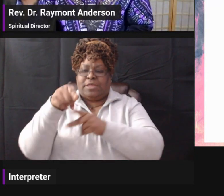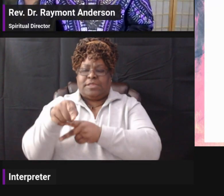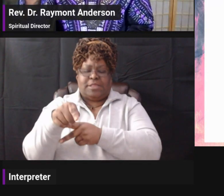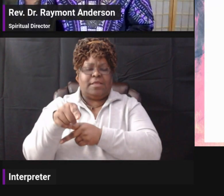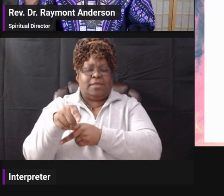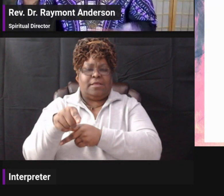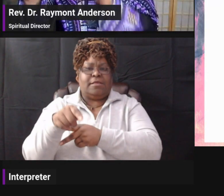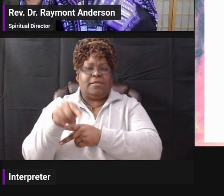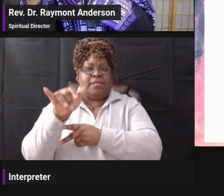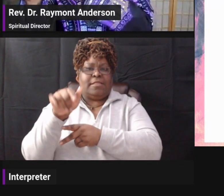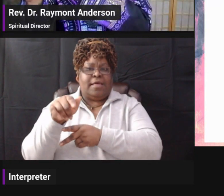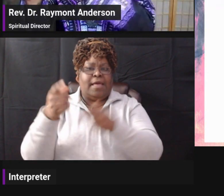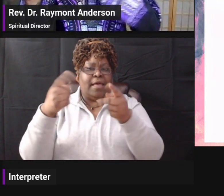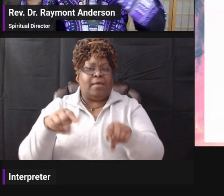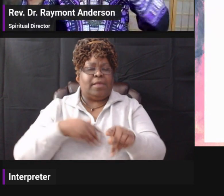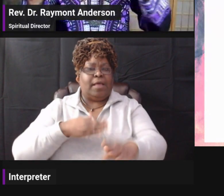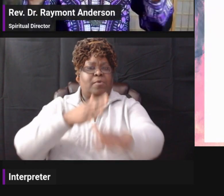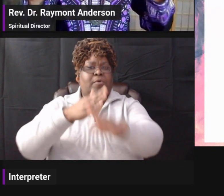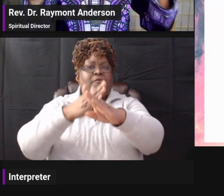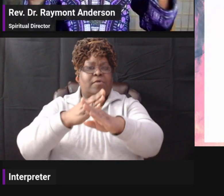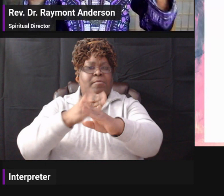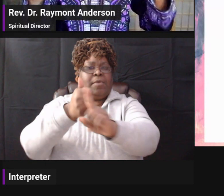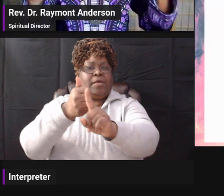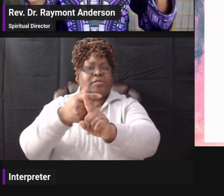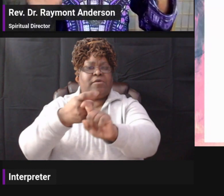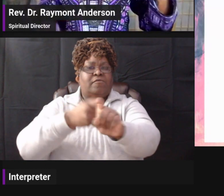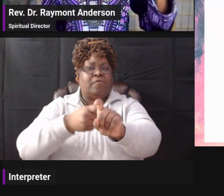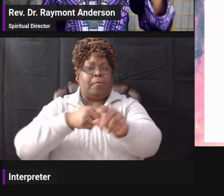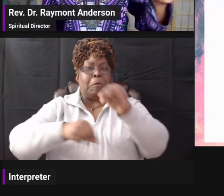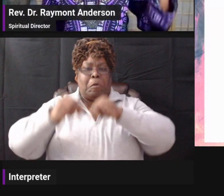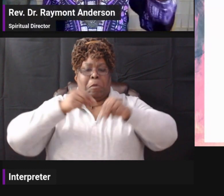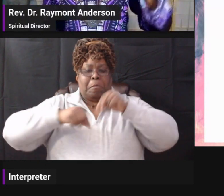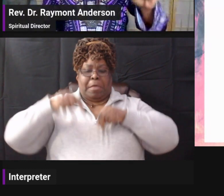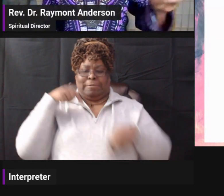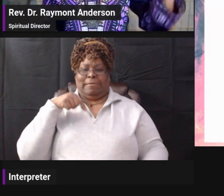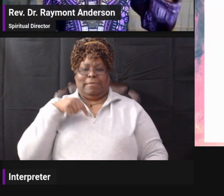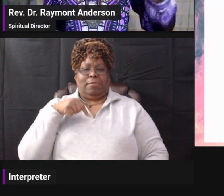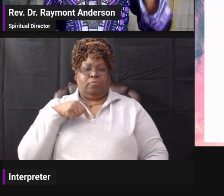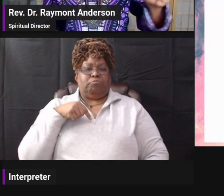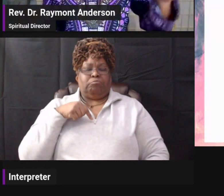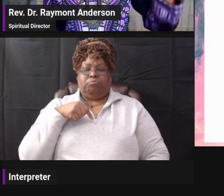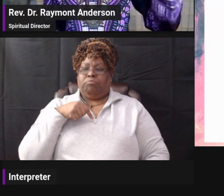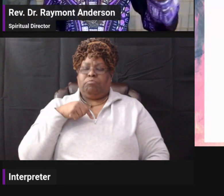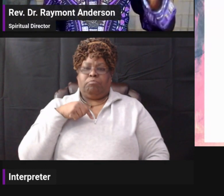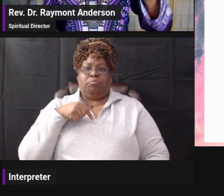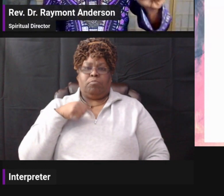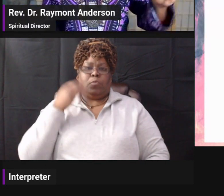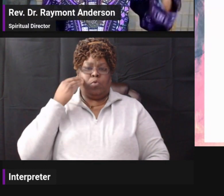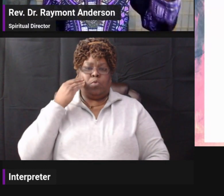prevention that I prevent myself from falling back into the habituated ways